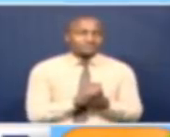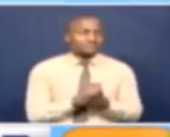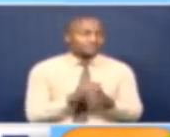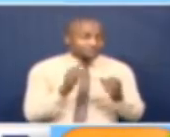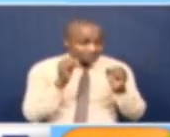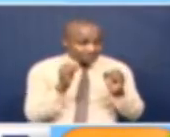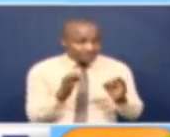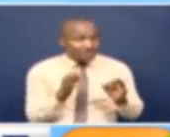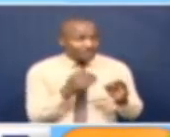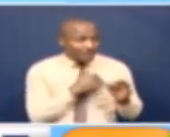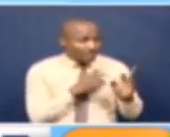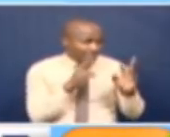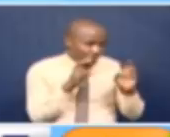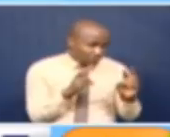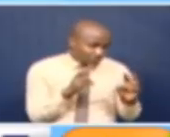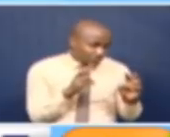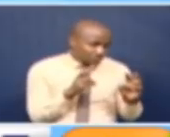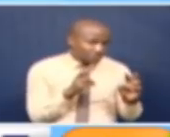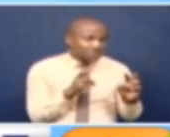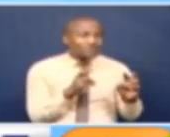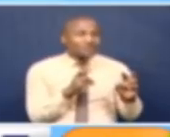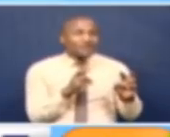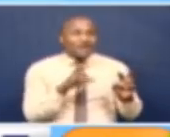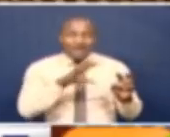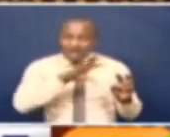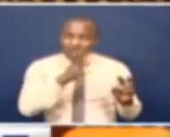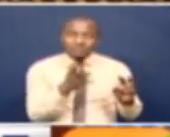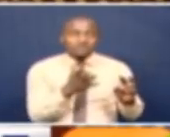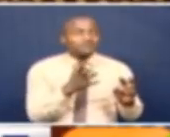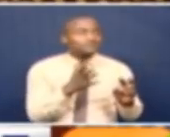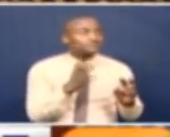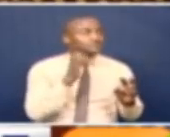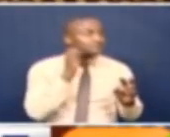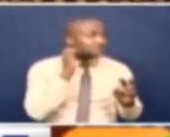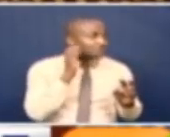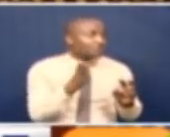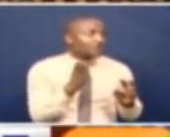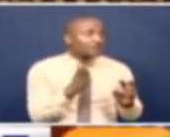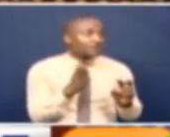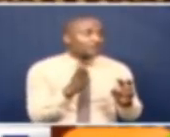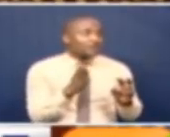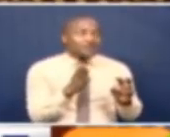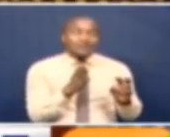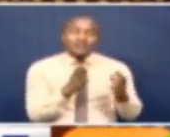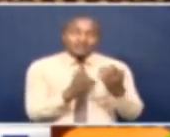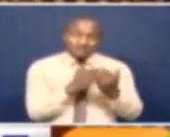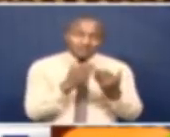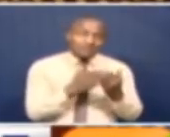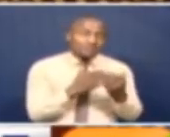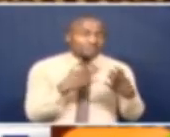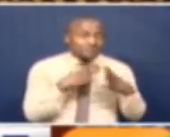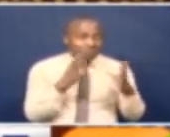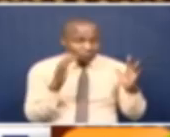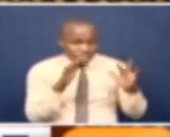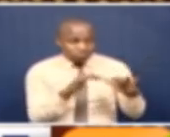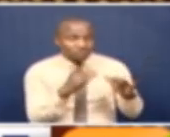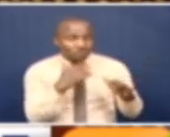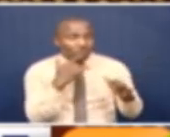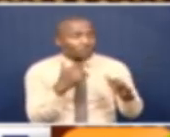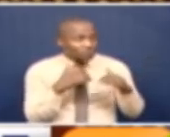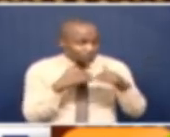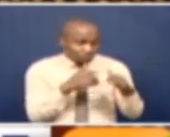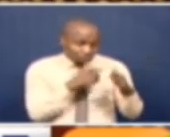if we have a motion and say that the county shall endeavor to constitute people's assembly that shall comprise of the following